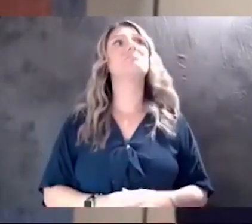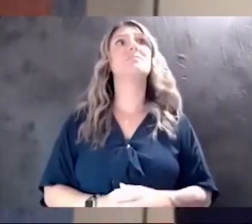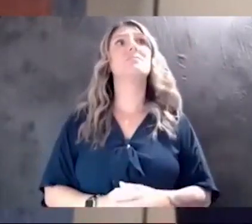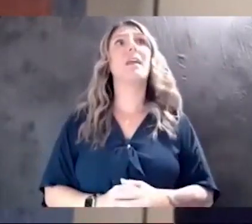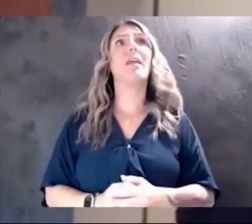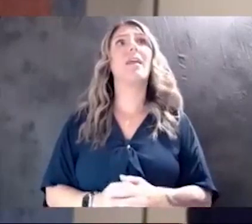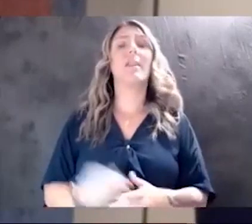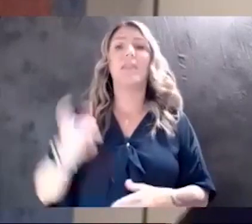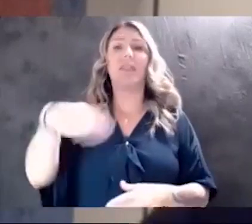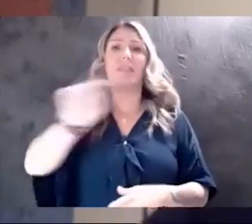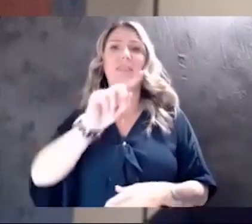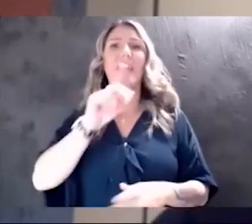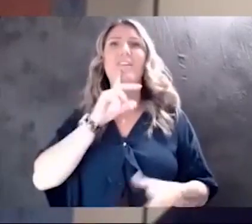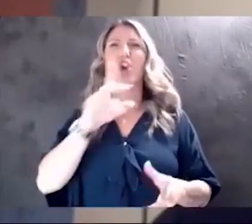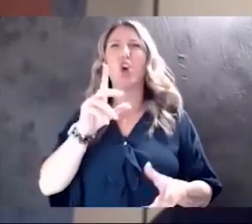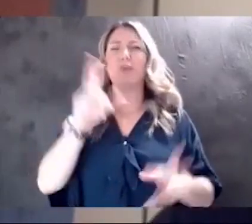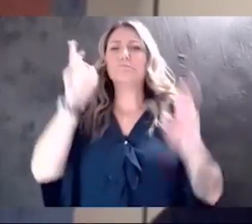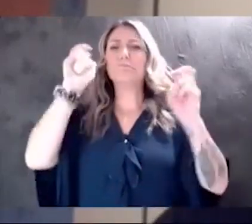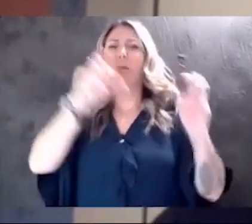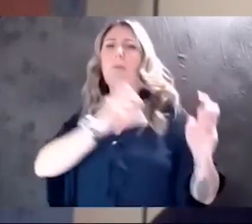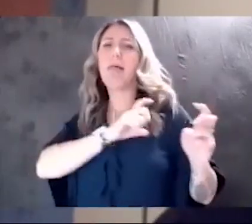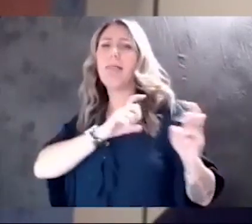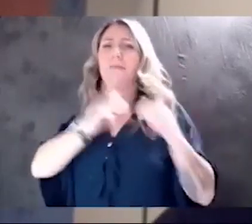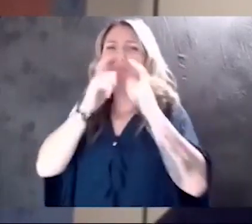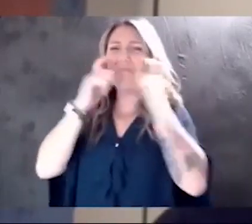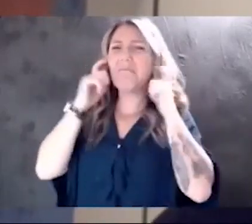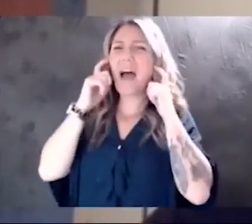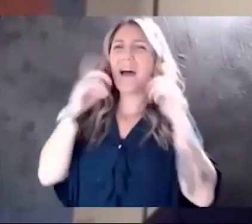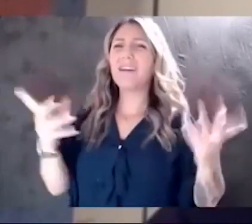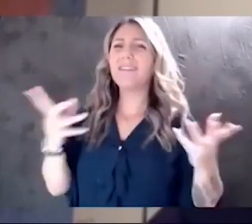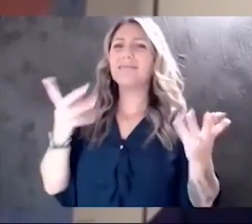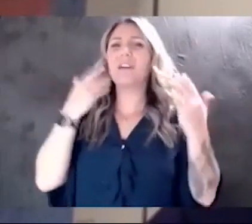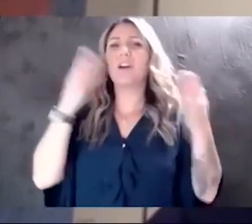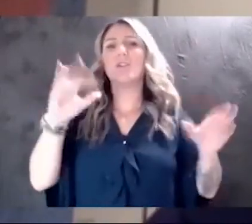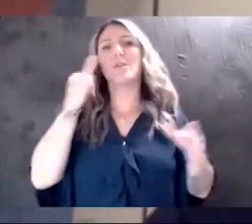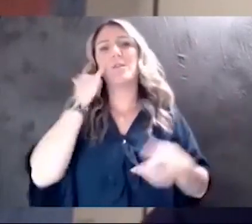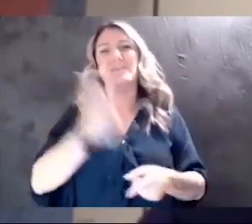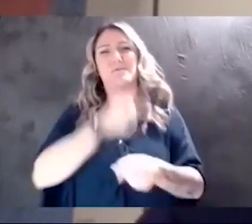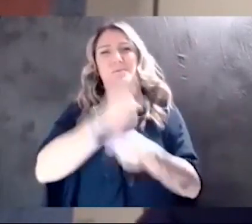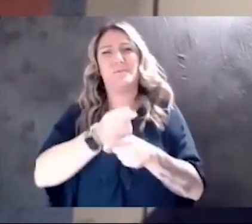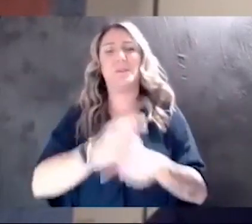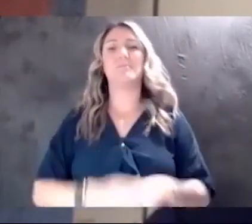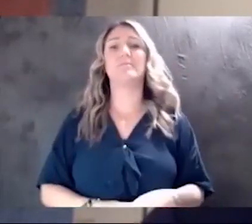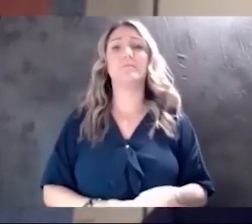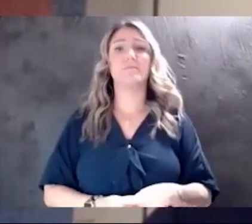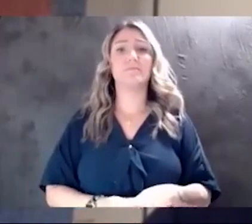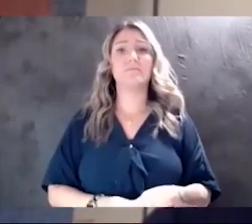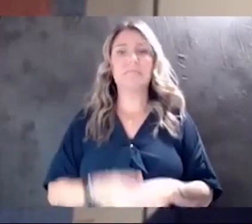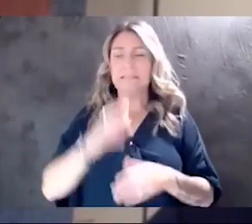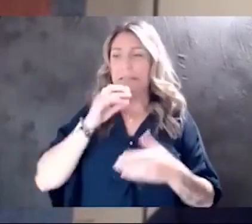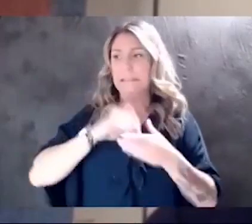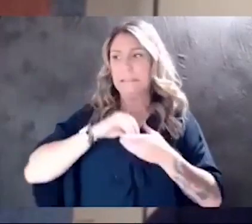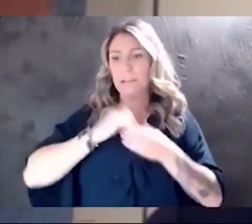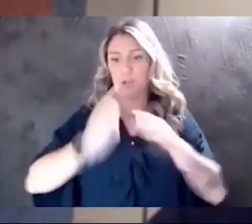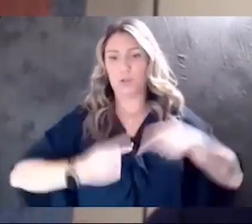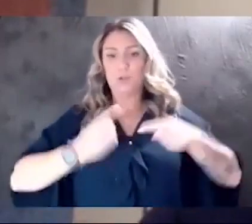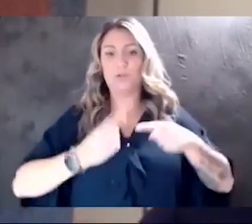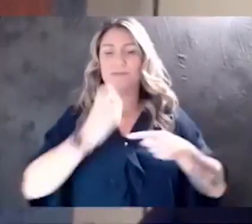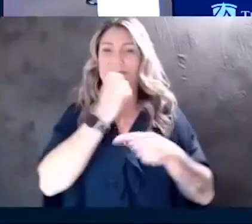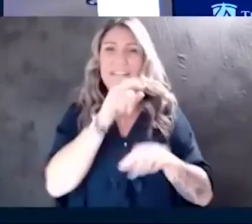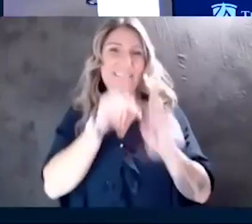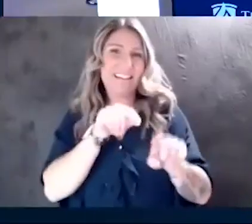the police of masking. I don't know that that's the right thing either. So it's an internal struggle. I don't have an answer for